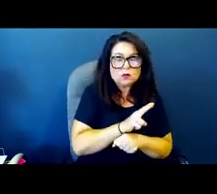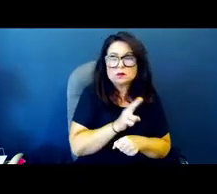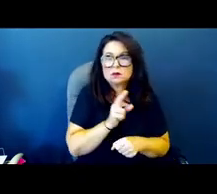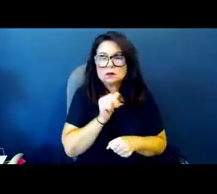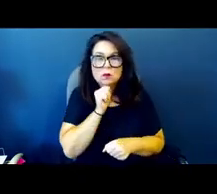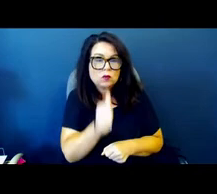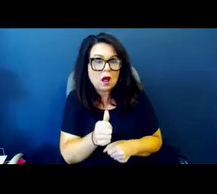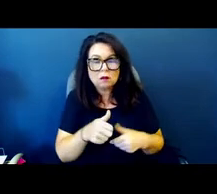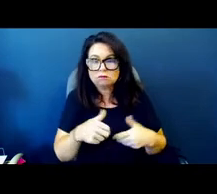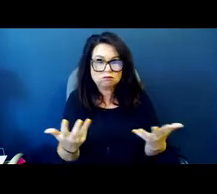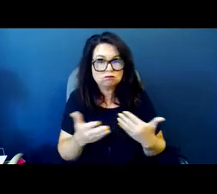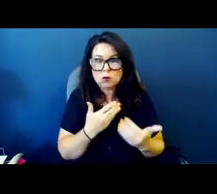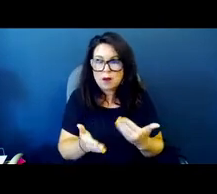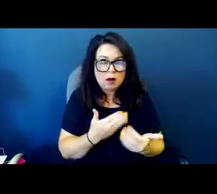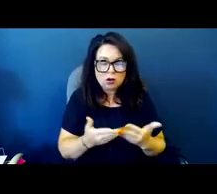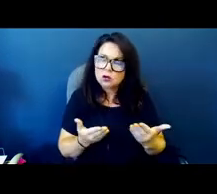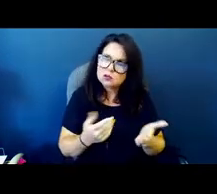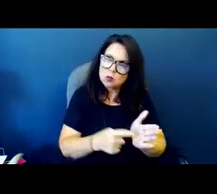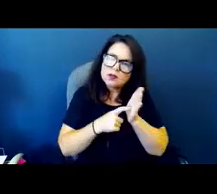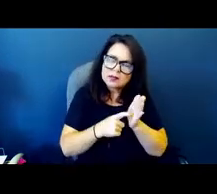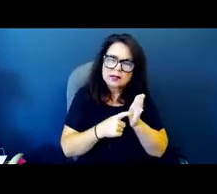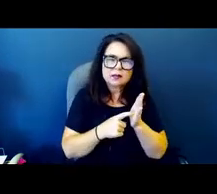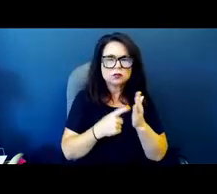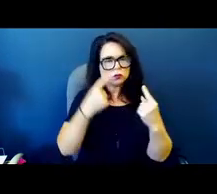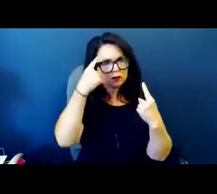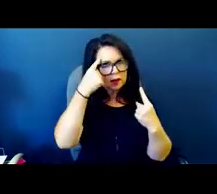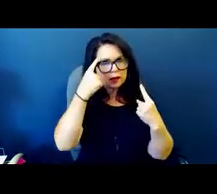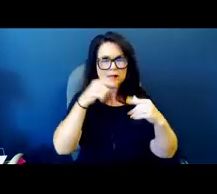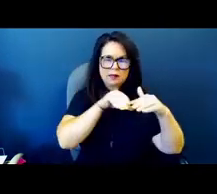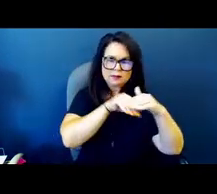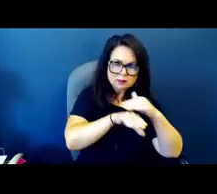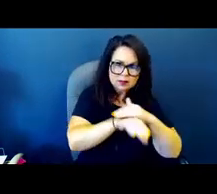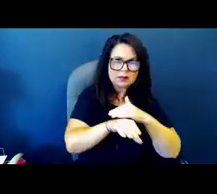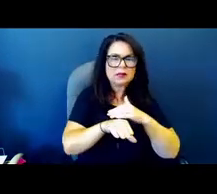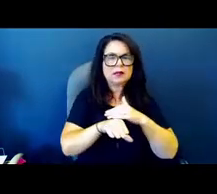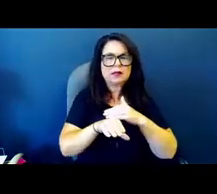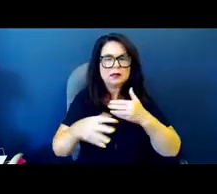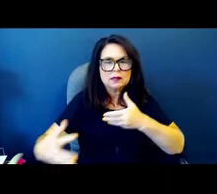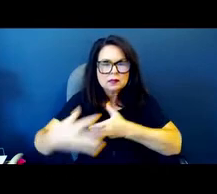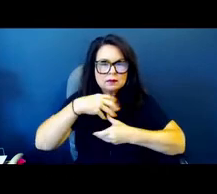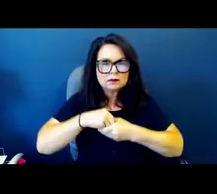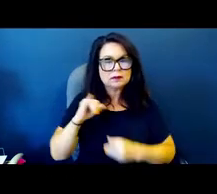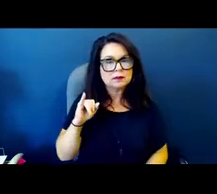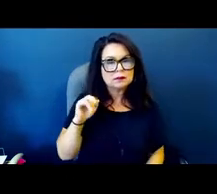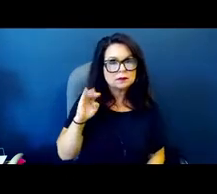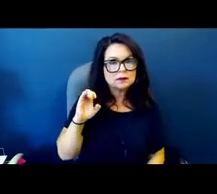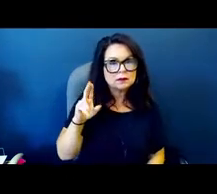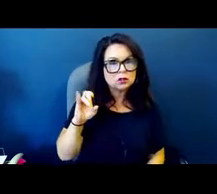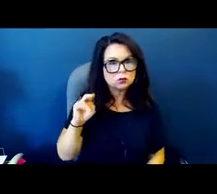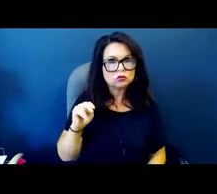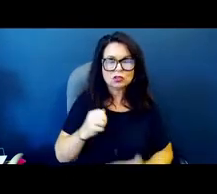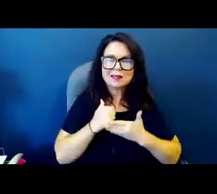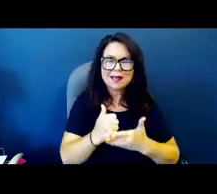to think about accessibility and inclusion as helping everyone, not just those of us with